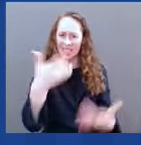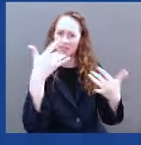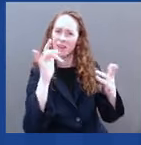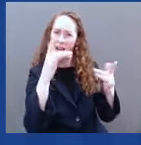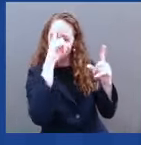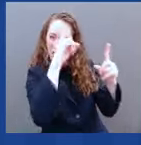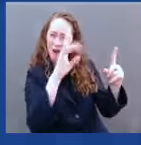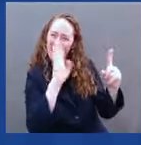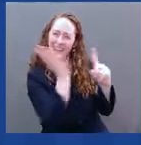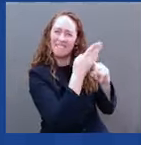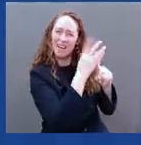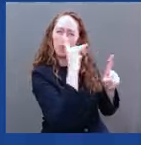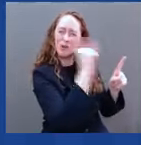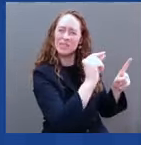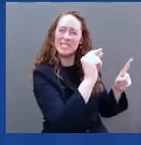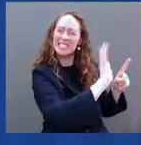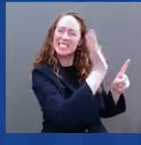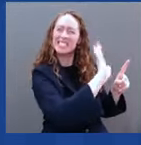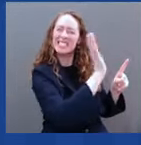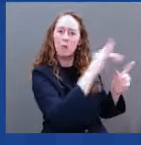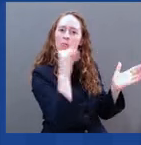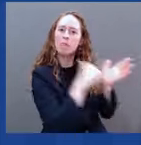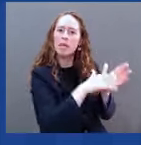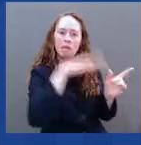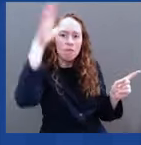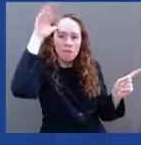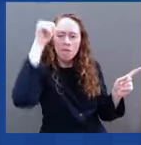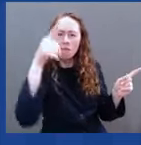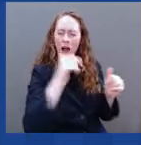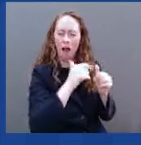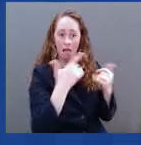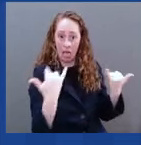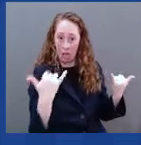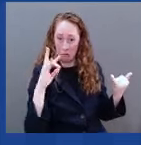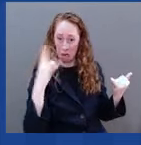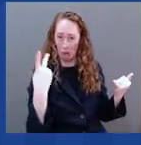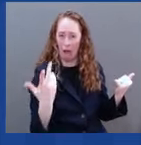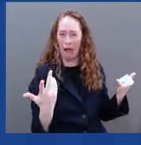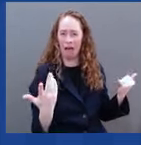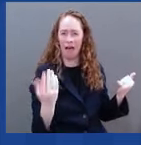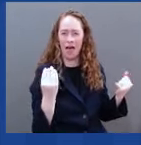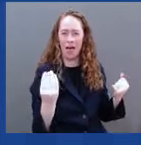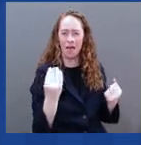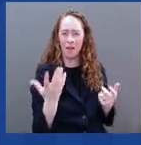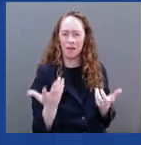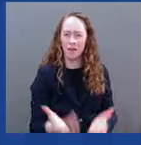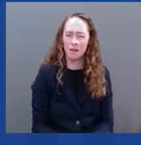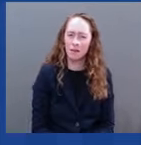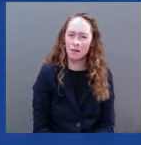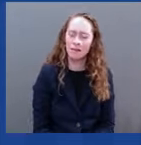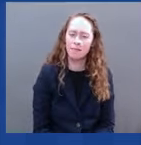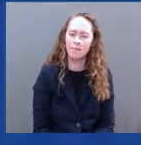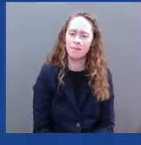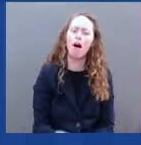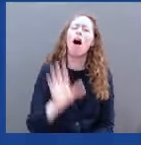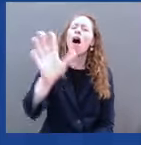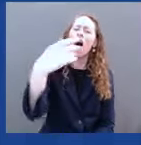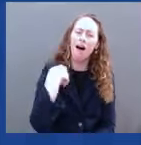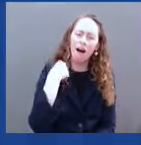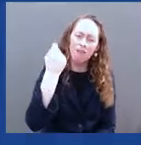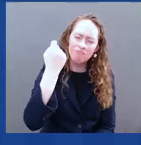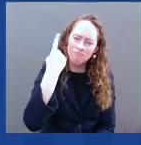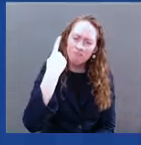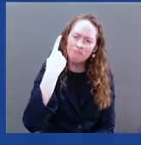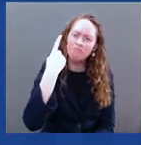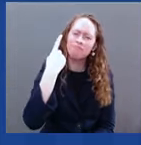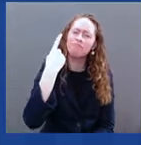covered me from the very beginning, I did not say that, in fact, the sanctions would deter him. Sanctions never